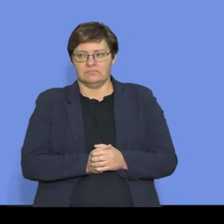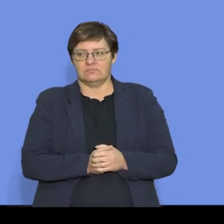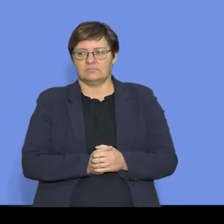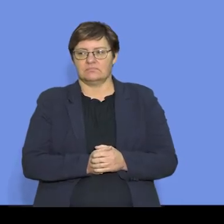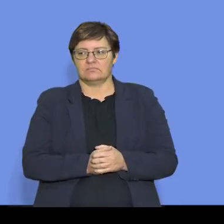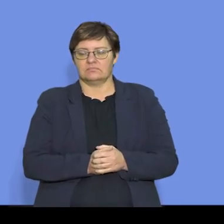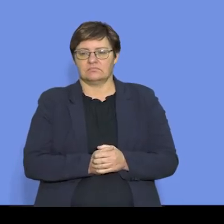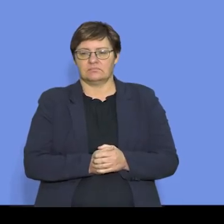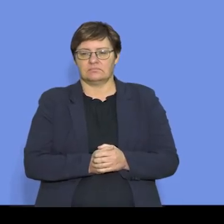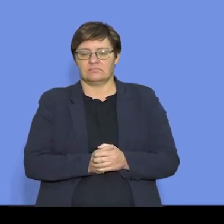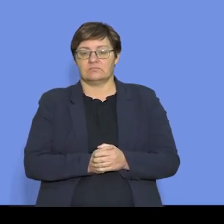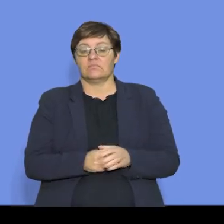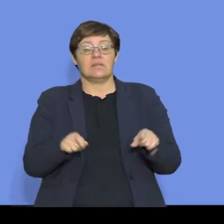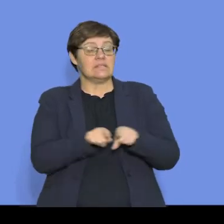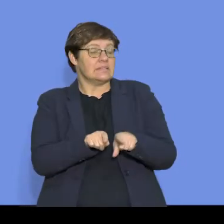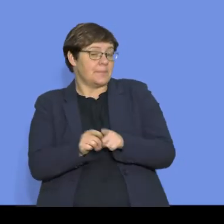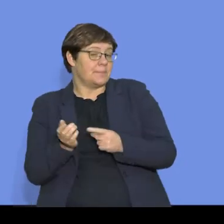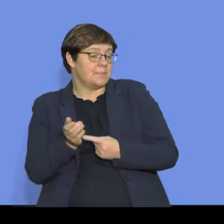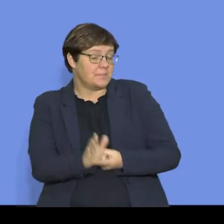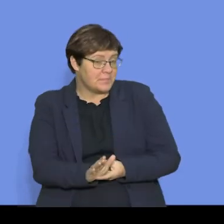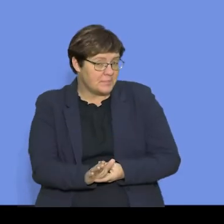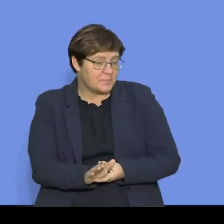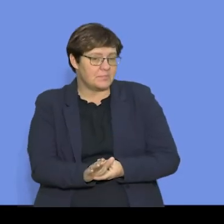extinctions. It also shows